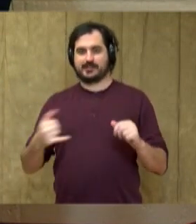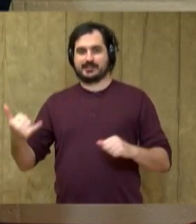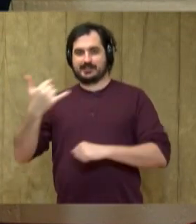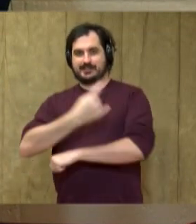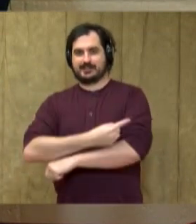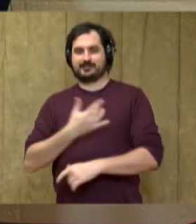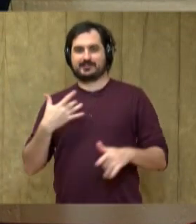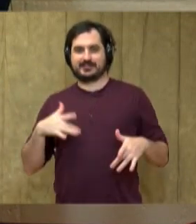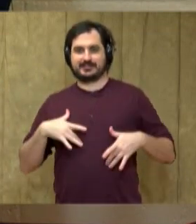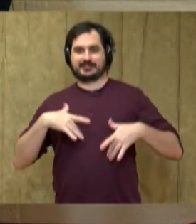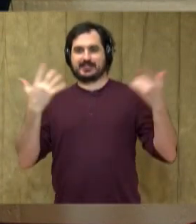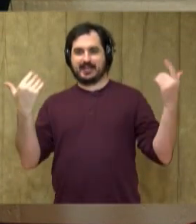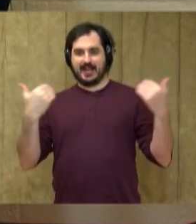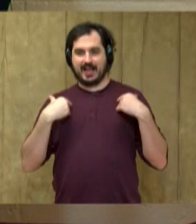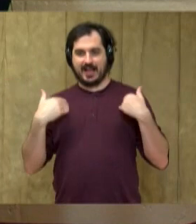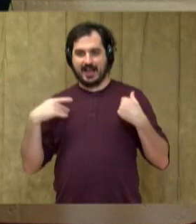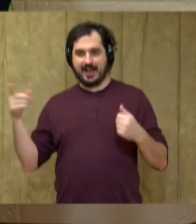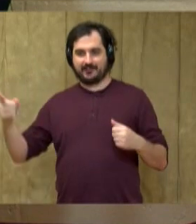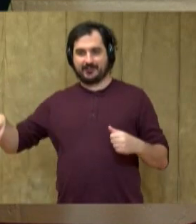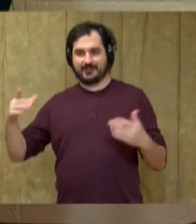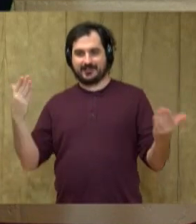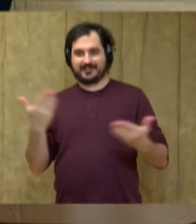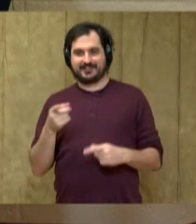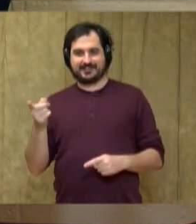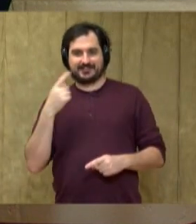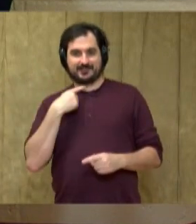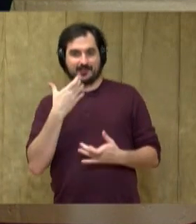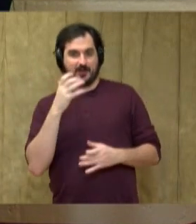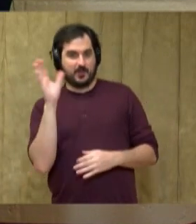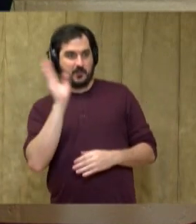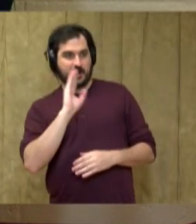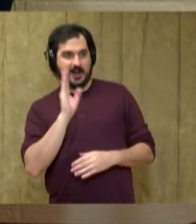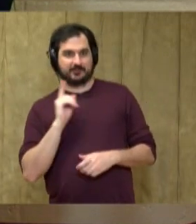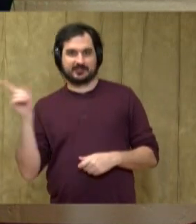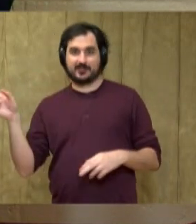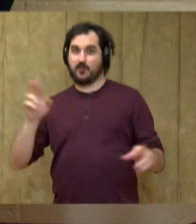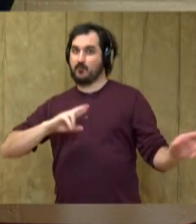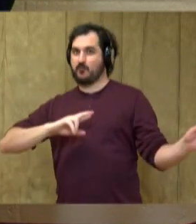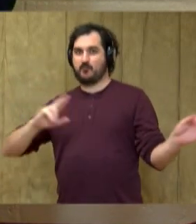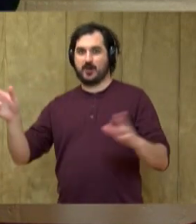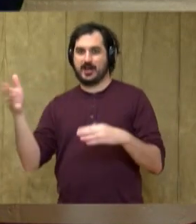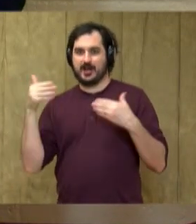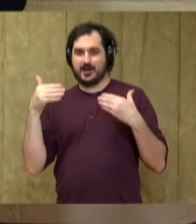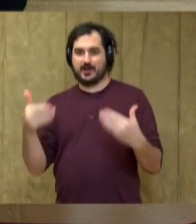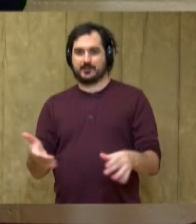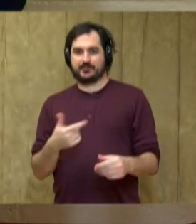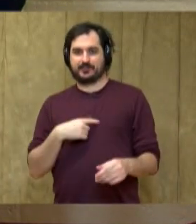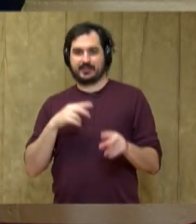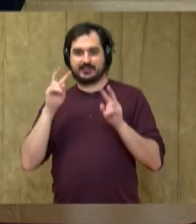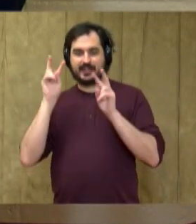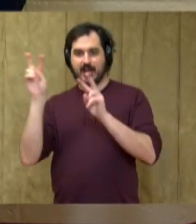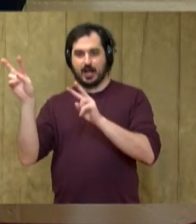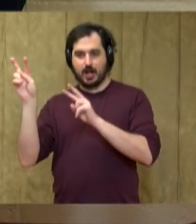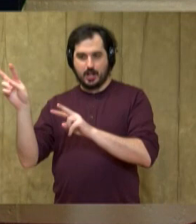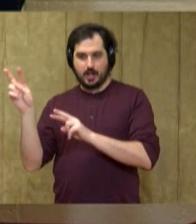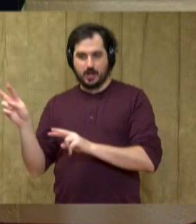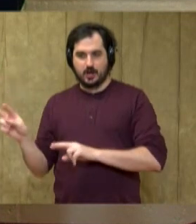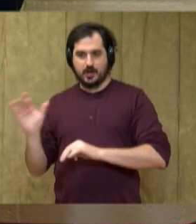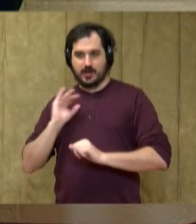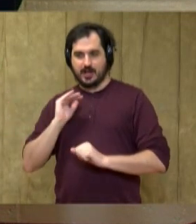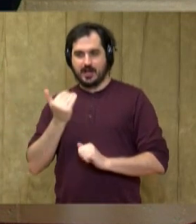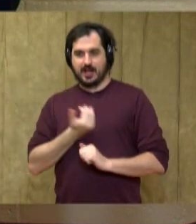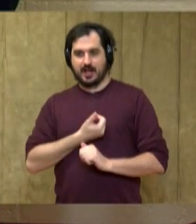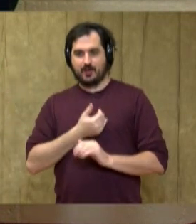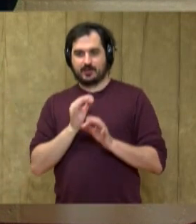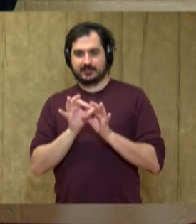have Mrs. Gregory here. If you want to wave to the camera. Hey. All right, she's ready to go. All right, so let's take a look at our